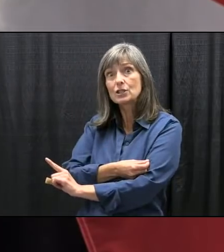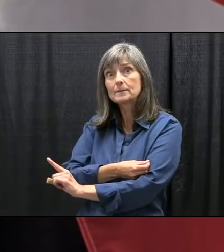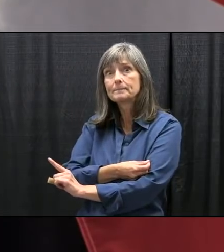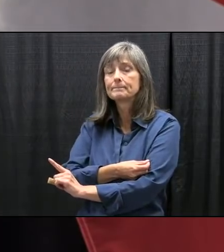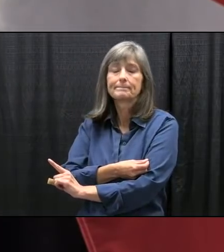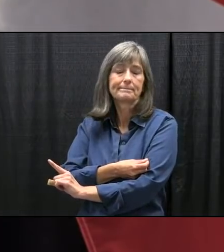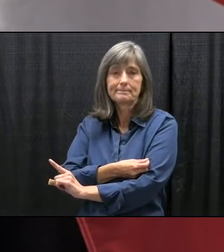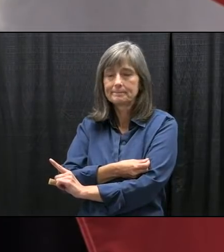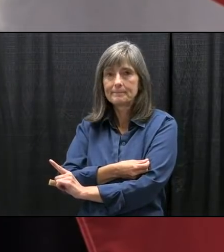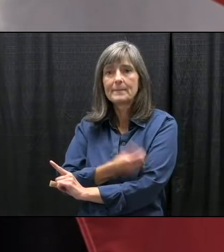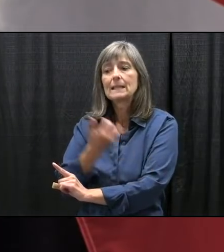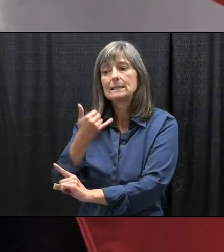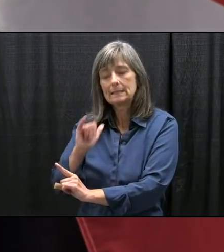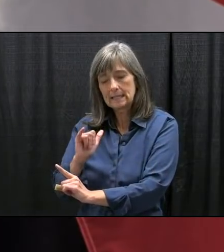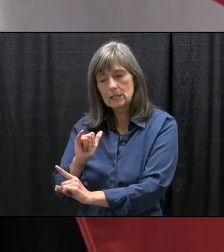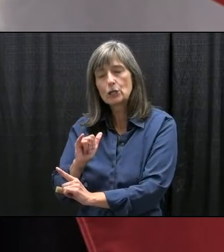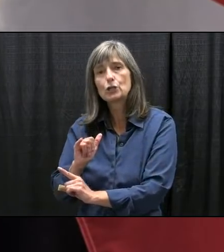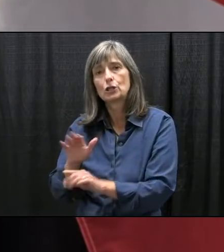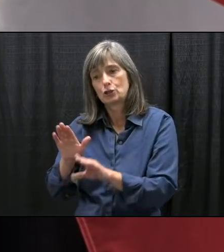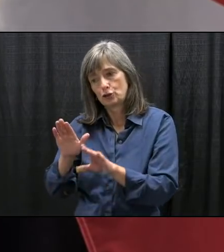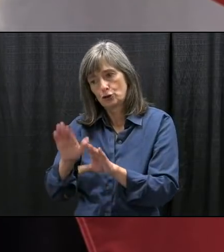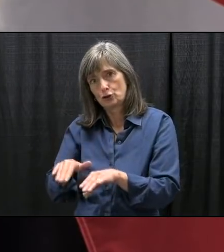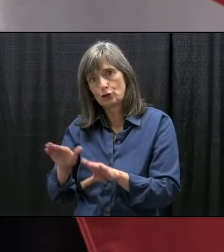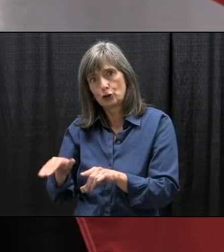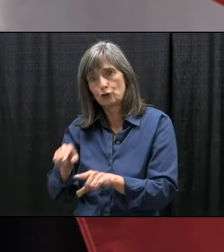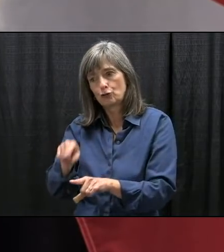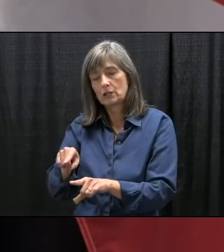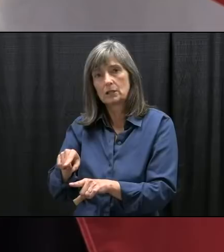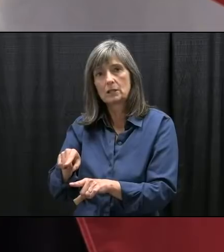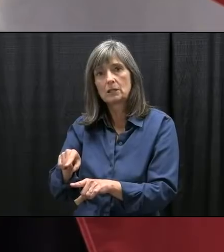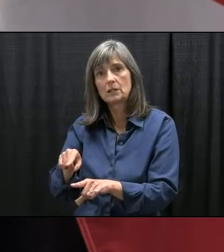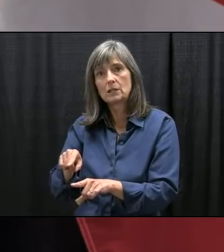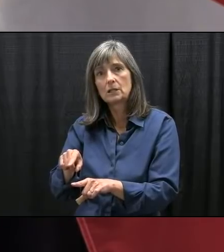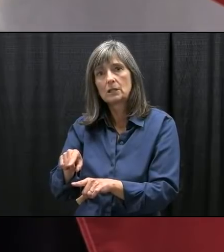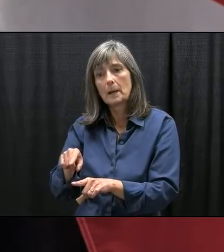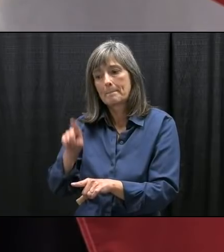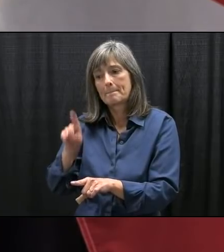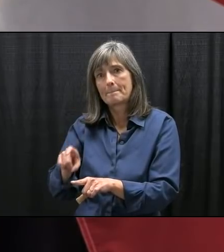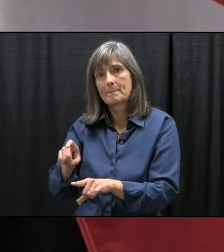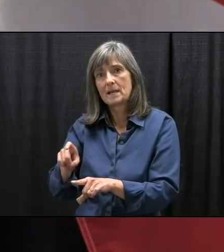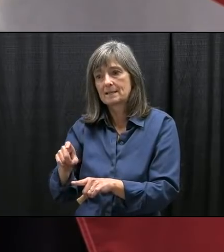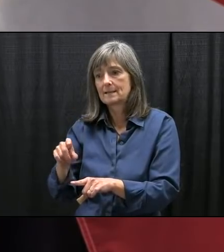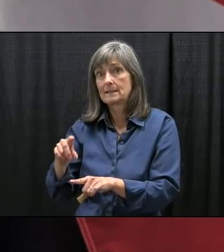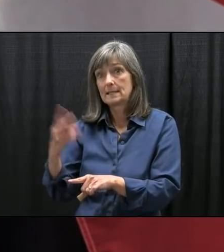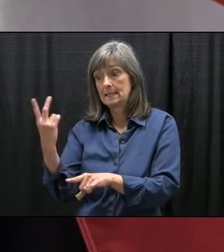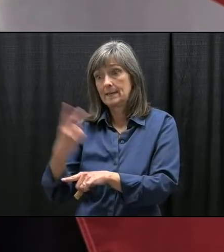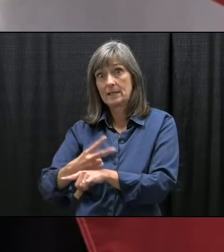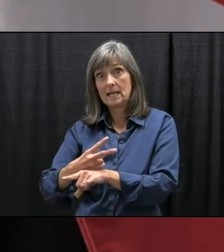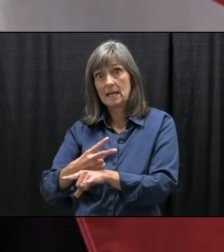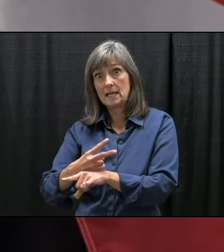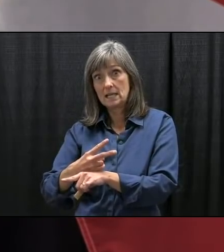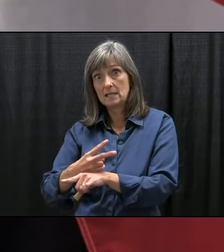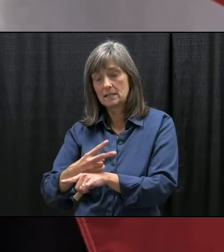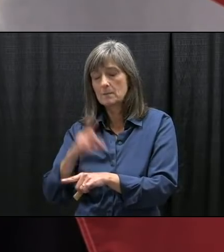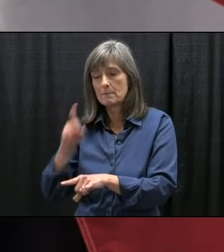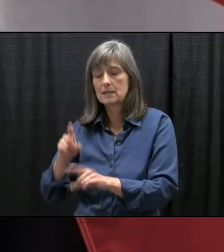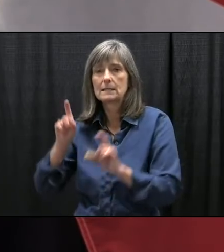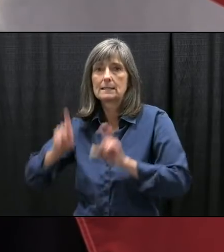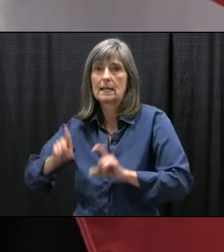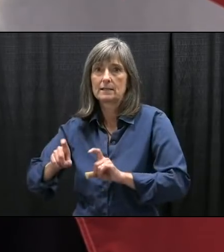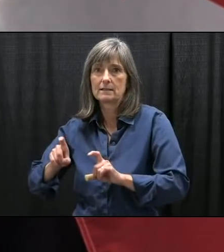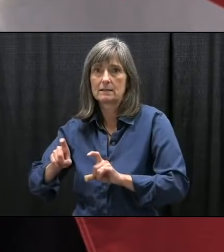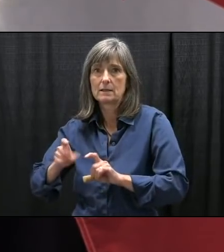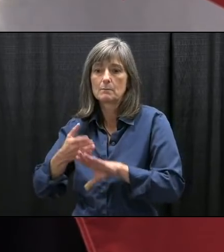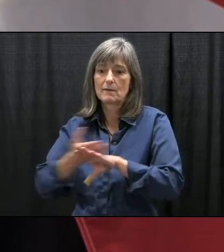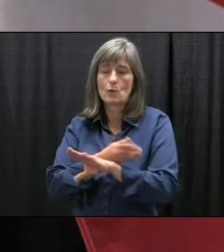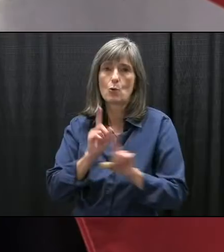extend that children needed to get have a test at day 7 before they enter school. So with that, we're preventing